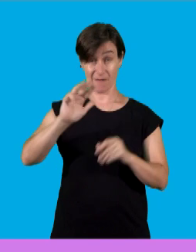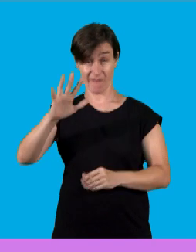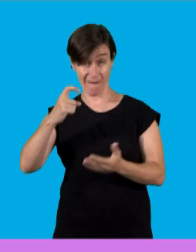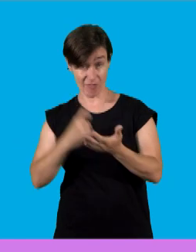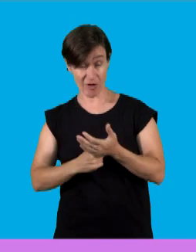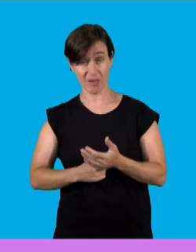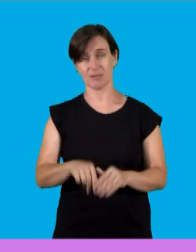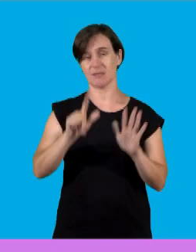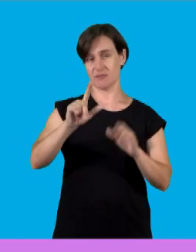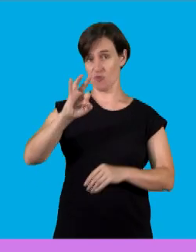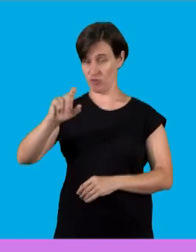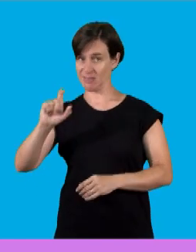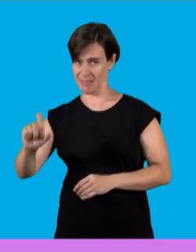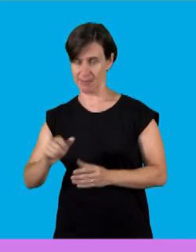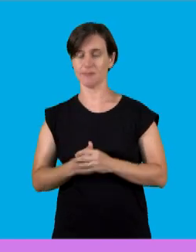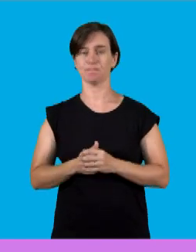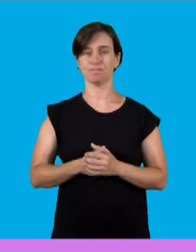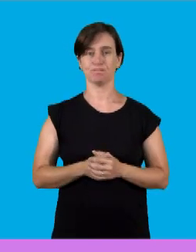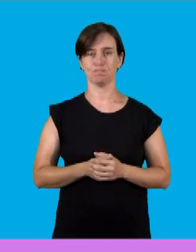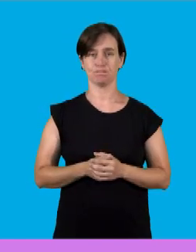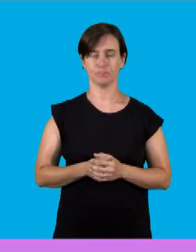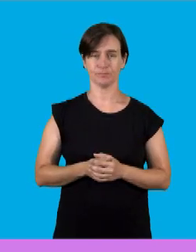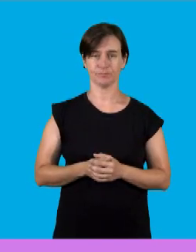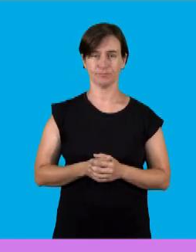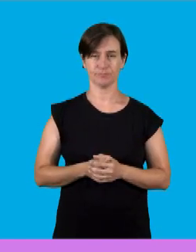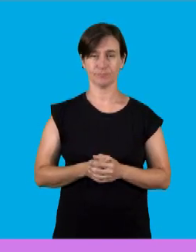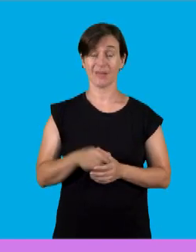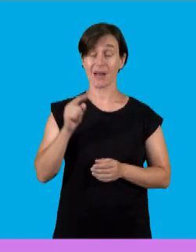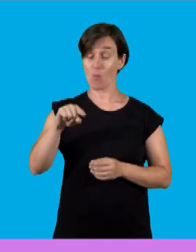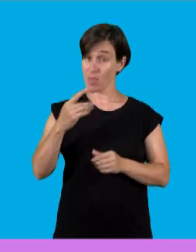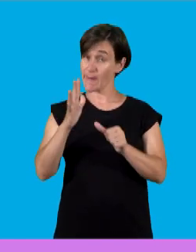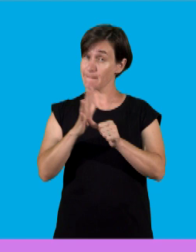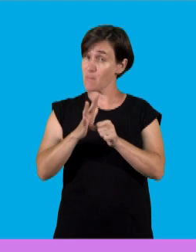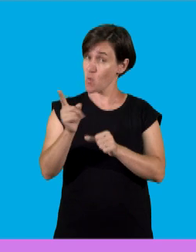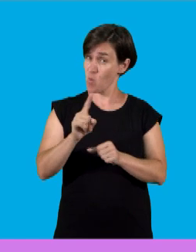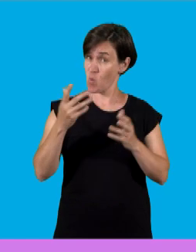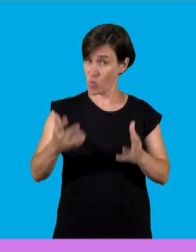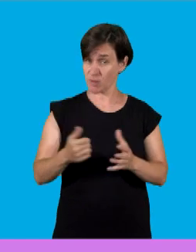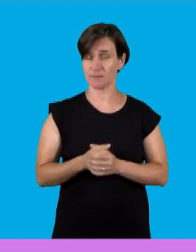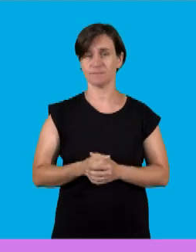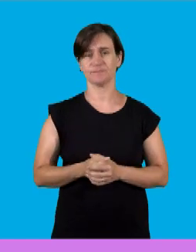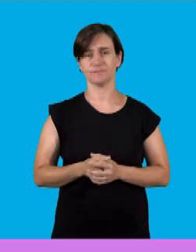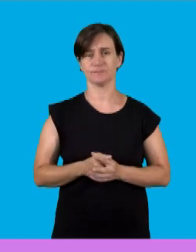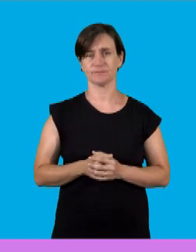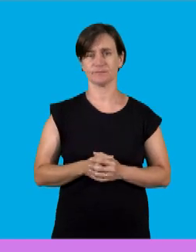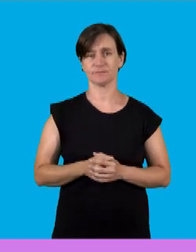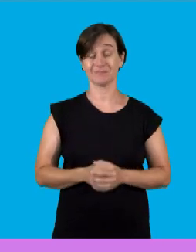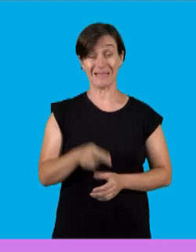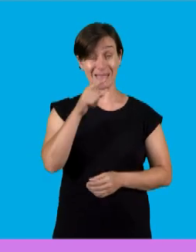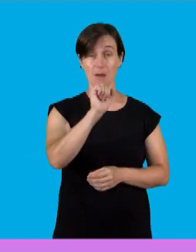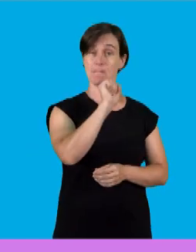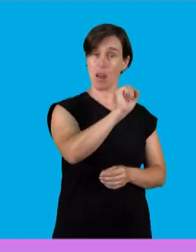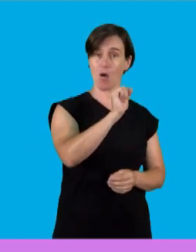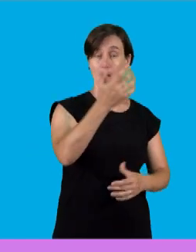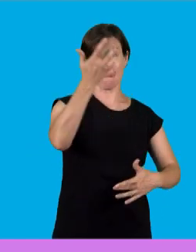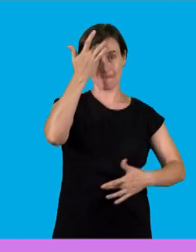410,795 rand and 73 cents. Right. Now there are other things that's important here. Right. We said that he belongs